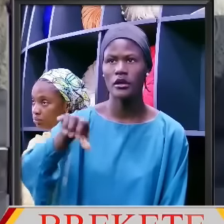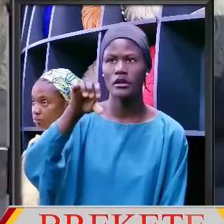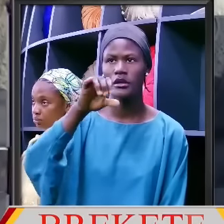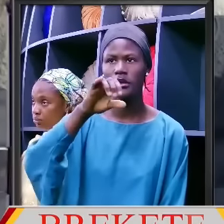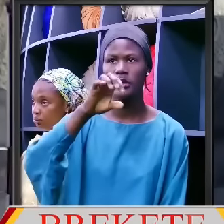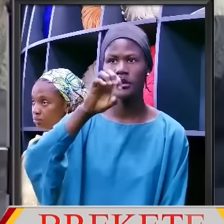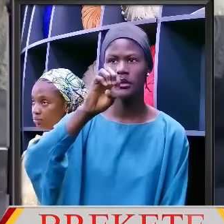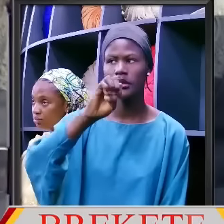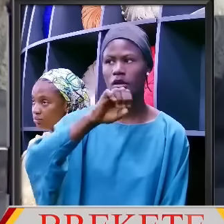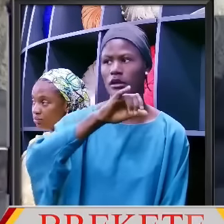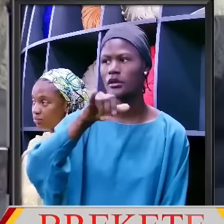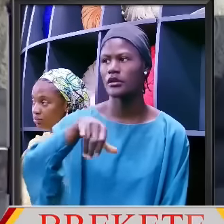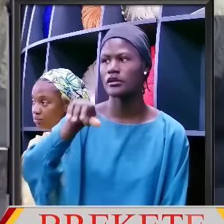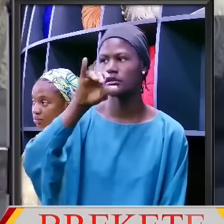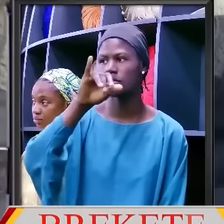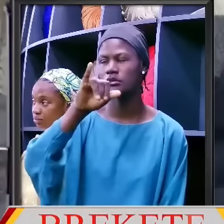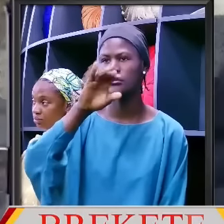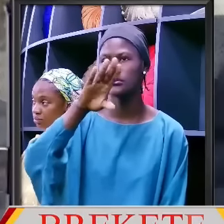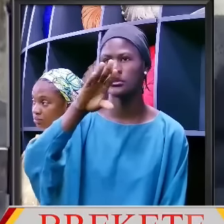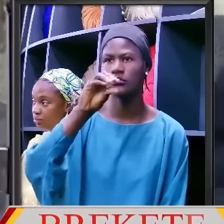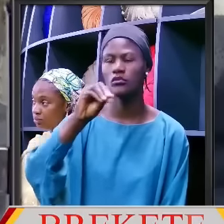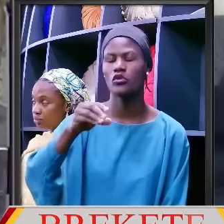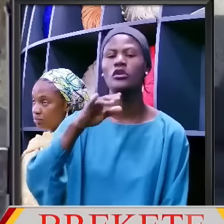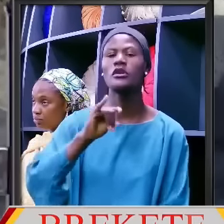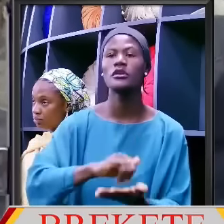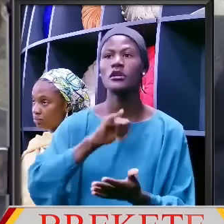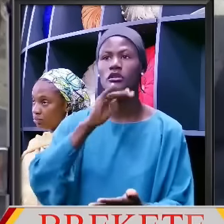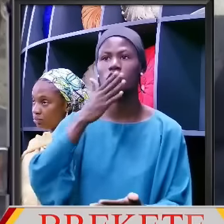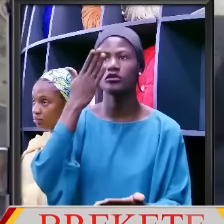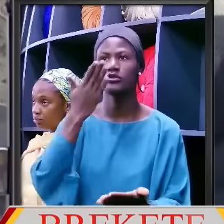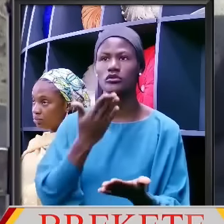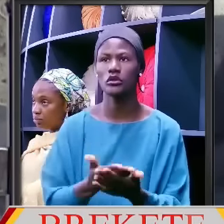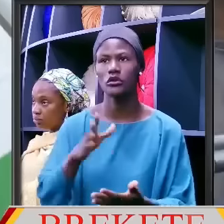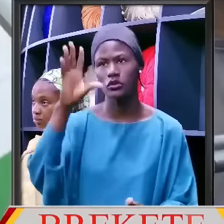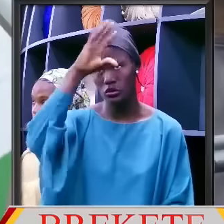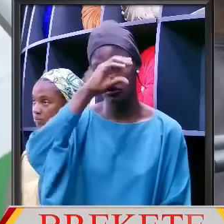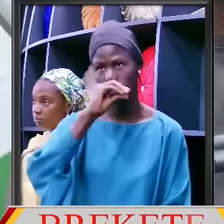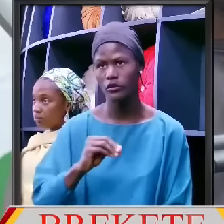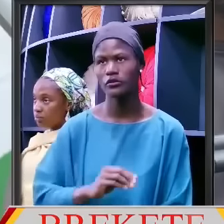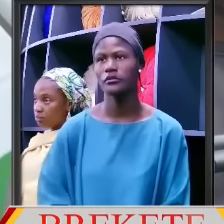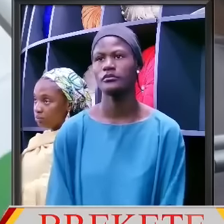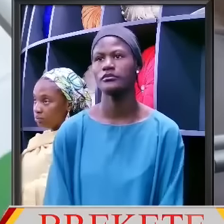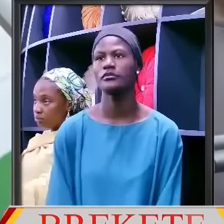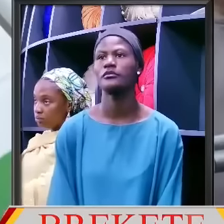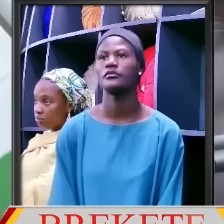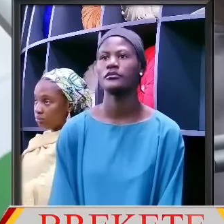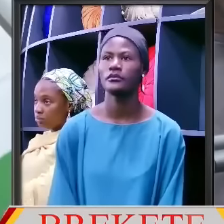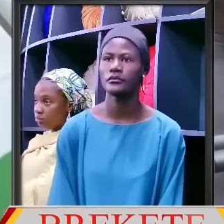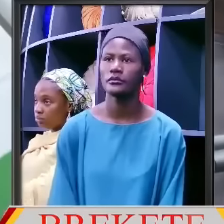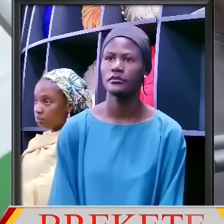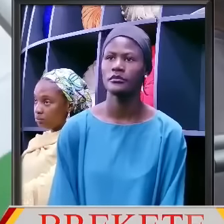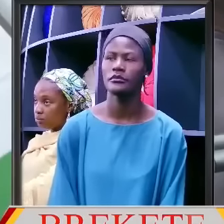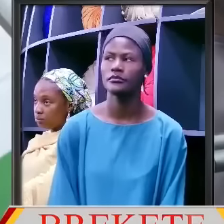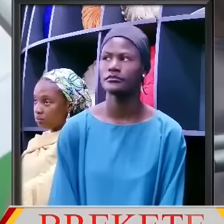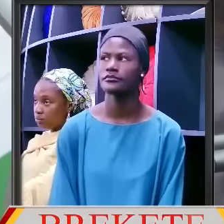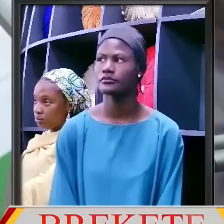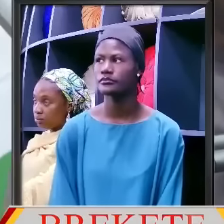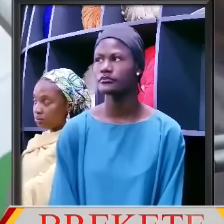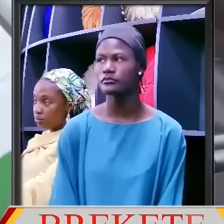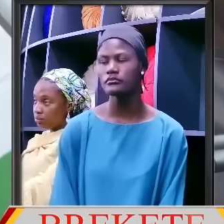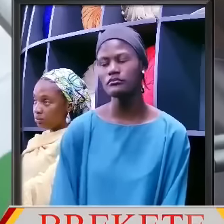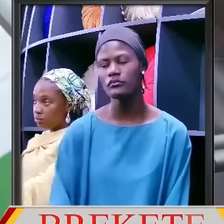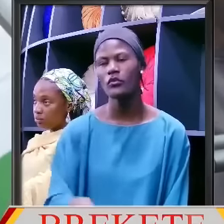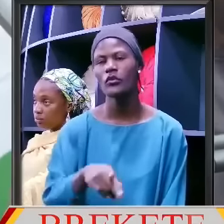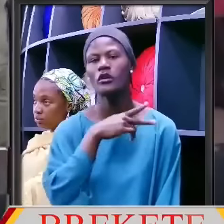truth. Yes. Good man. Good man. Ezugbo Mmadu. Yes. Okay, Ezugbo Mmadu. Repeat him